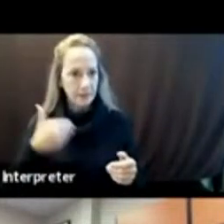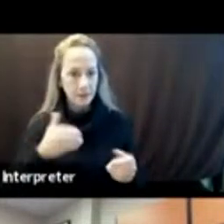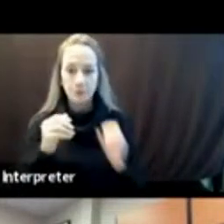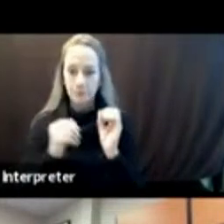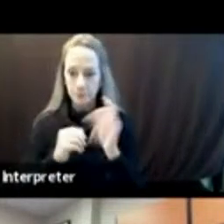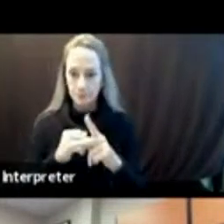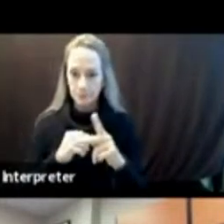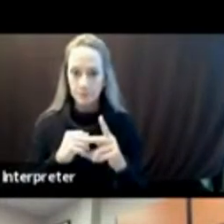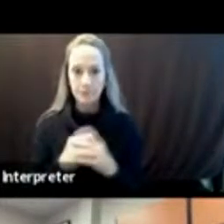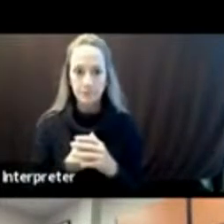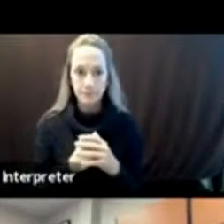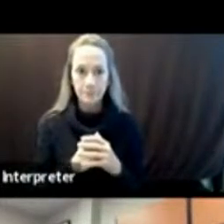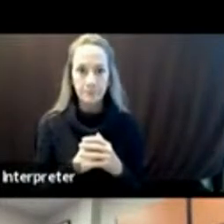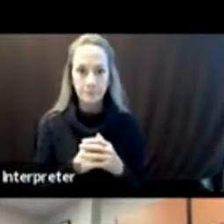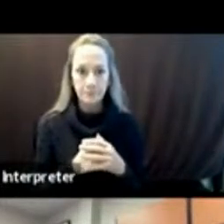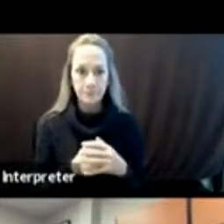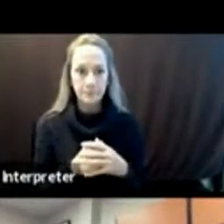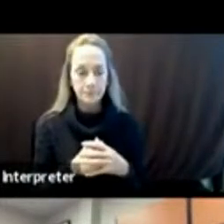Okay.